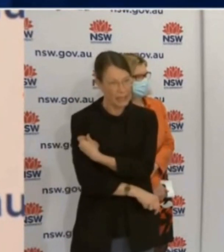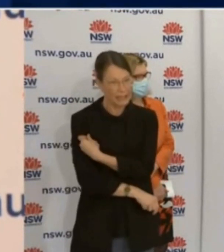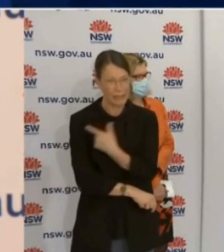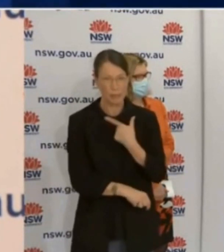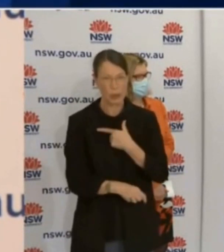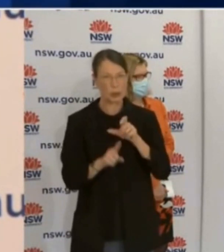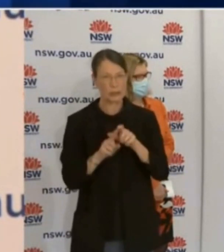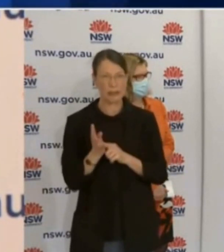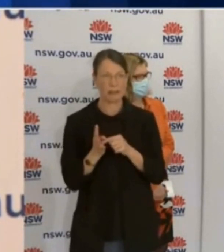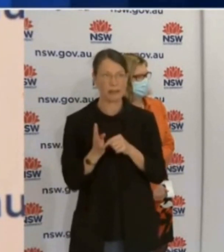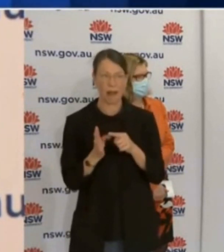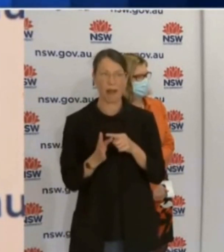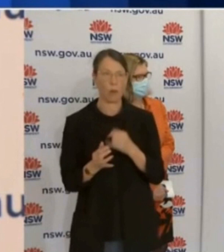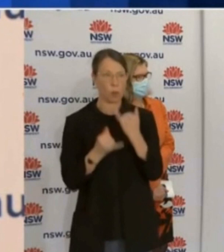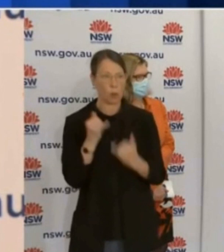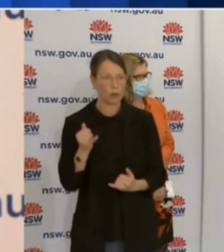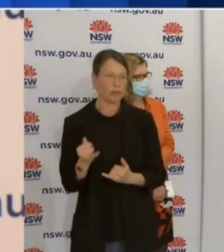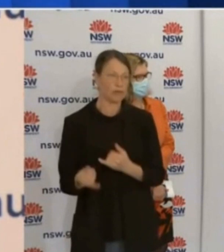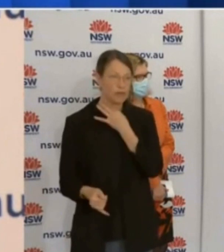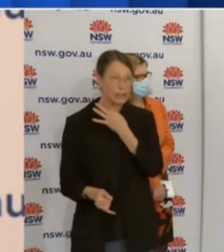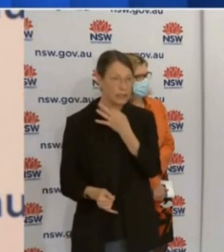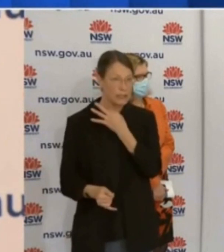And there are precedents for